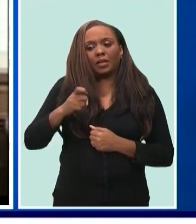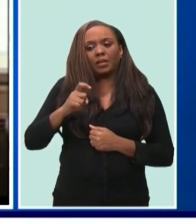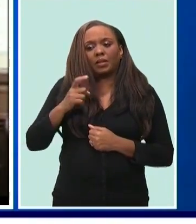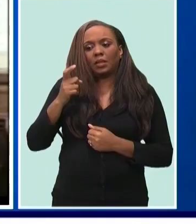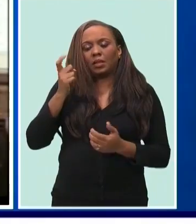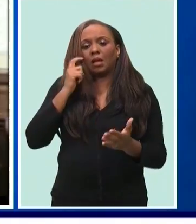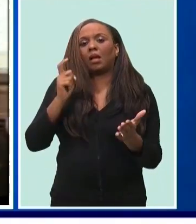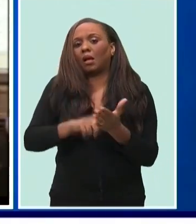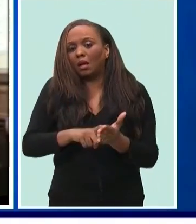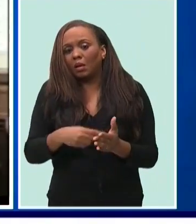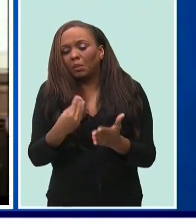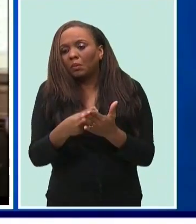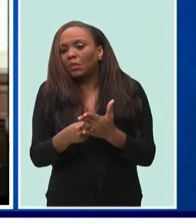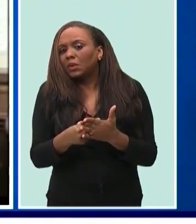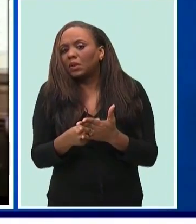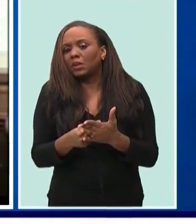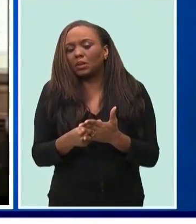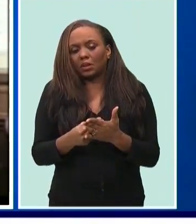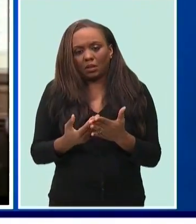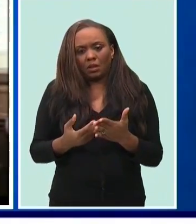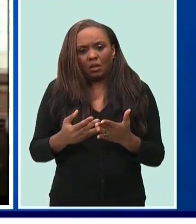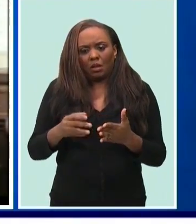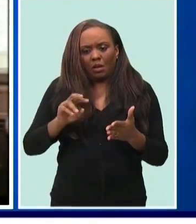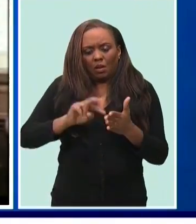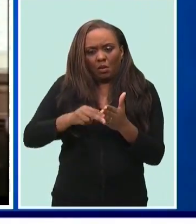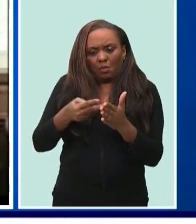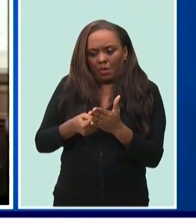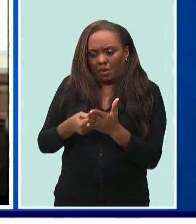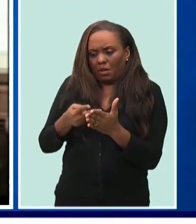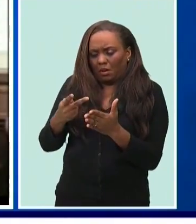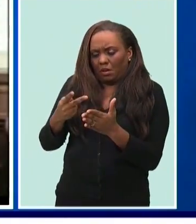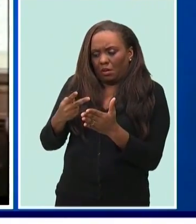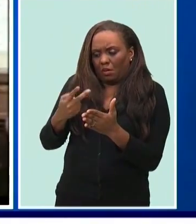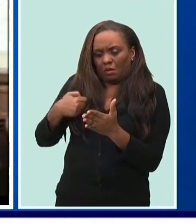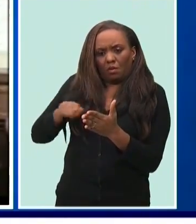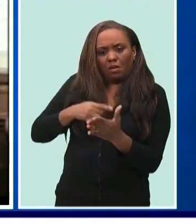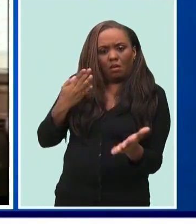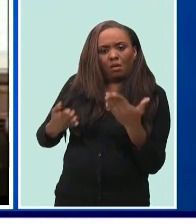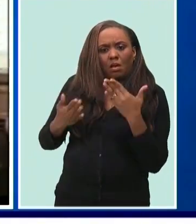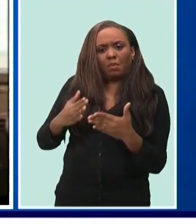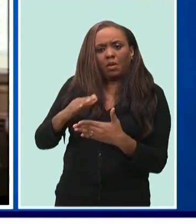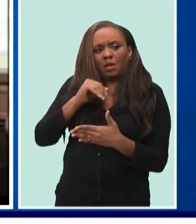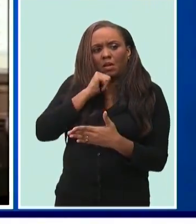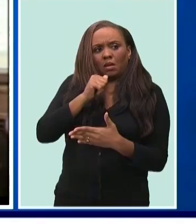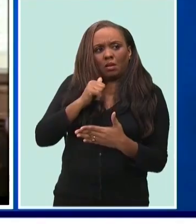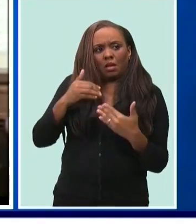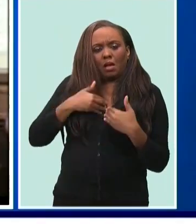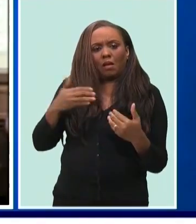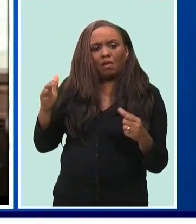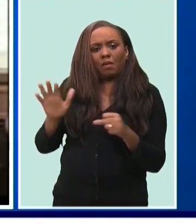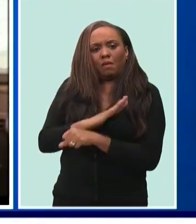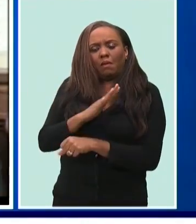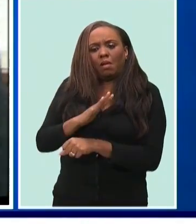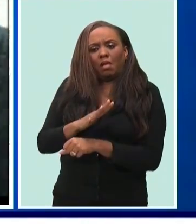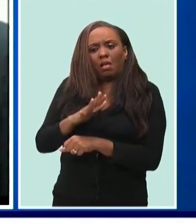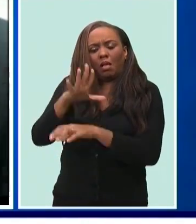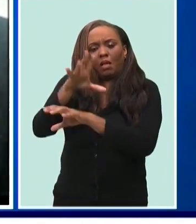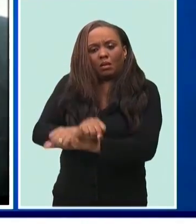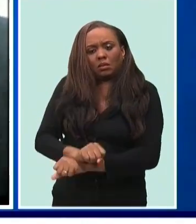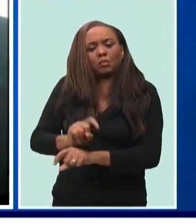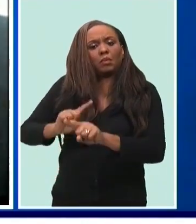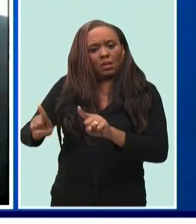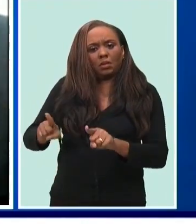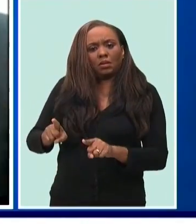and to be able to do it effectively and to be able to do it in circumstances where you may not have a conviction and to be able to do it in circumstances